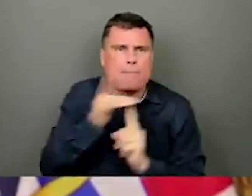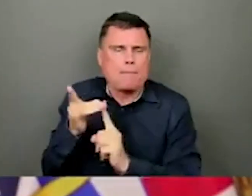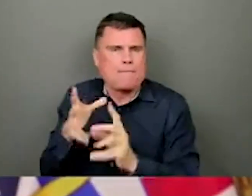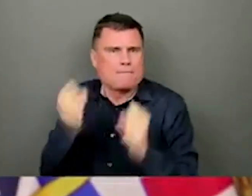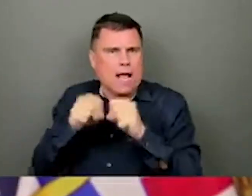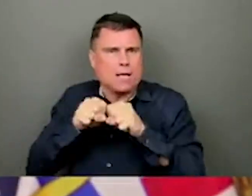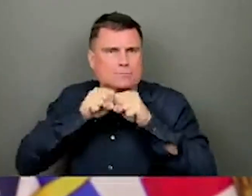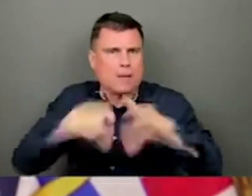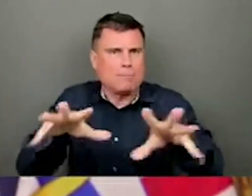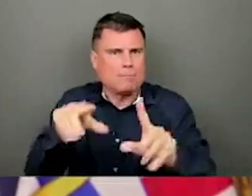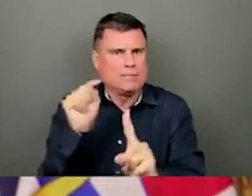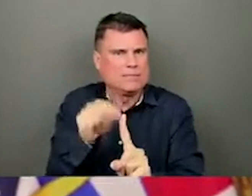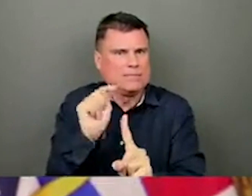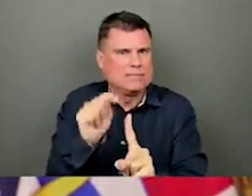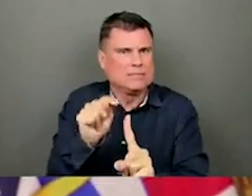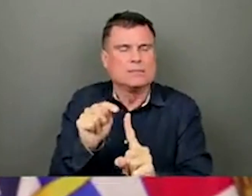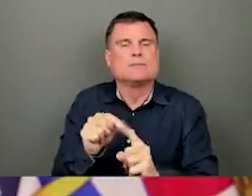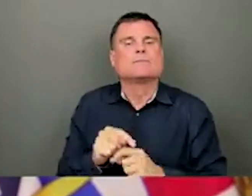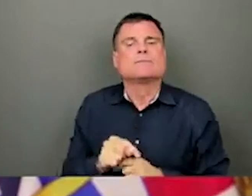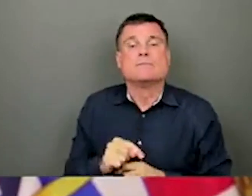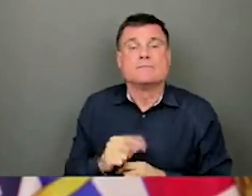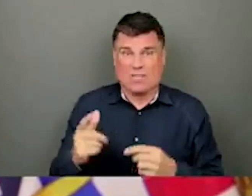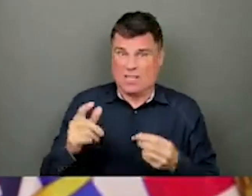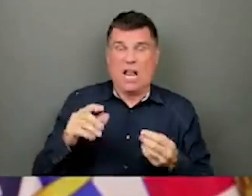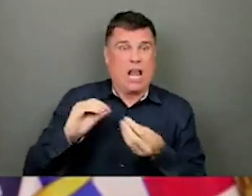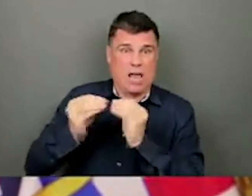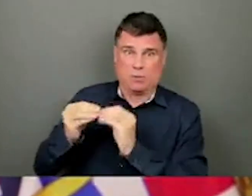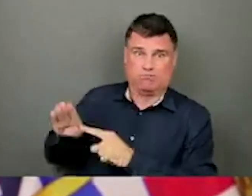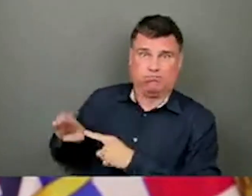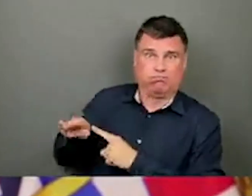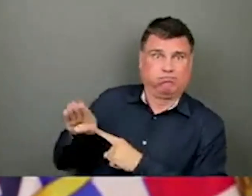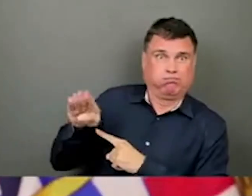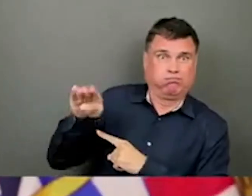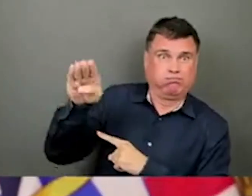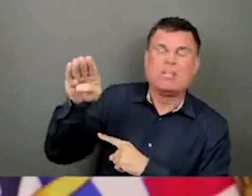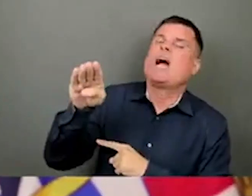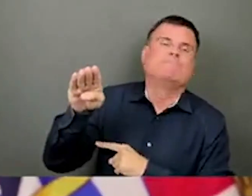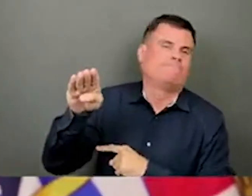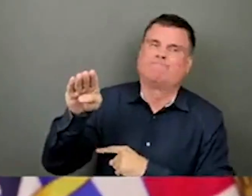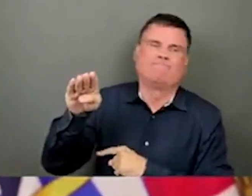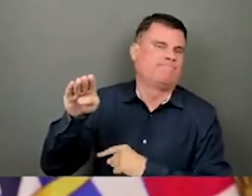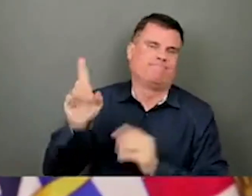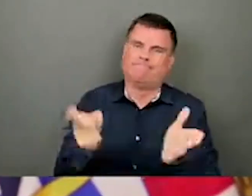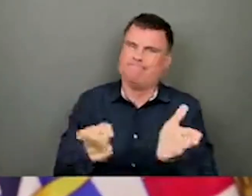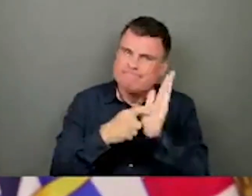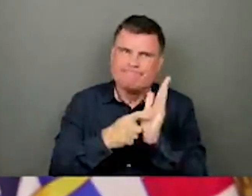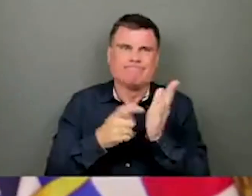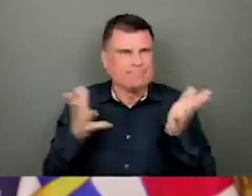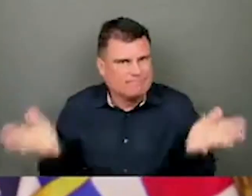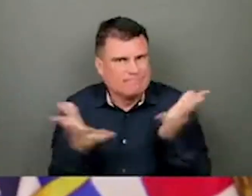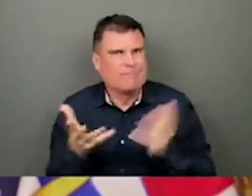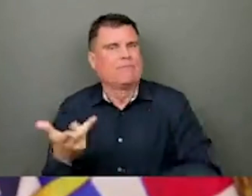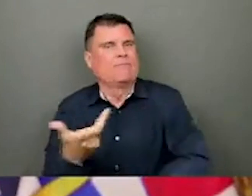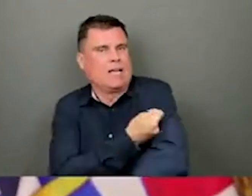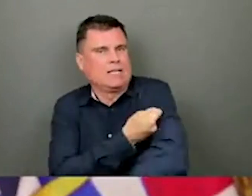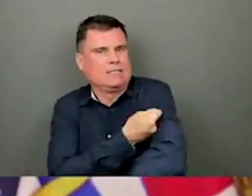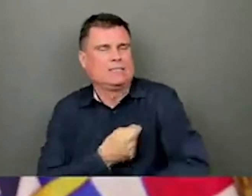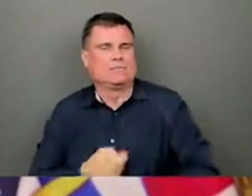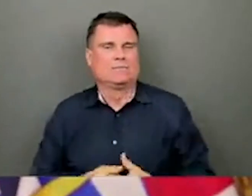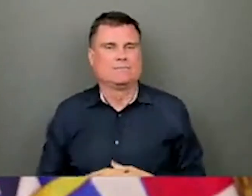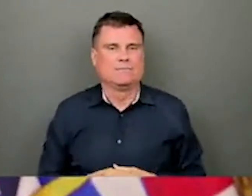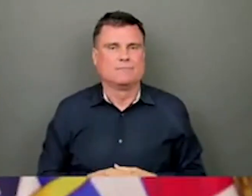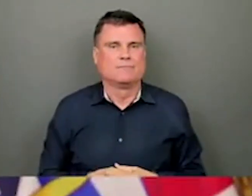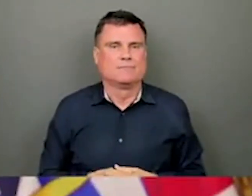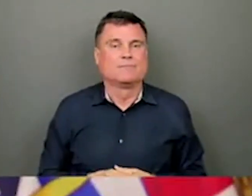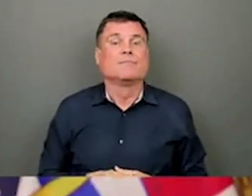are a stark reminder to all of us why vaccines matter. And we have made incredible progress in our